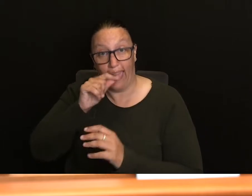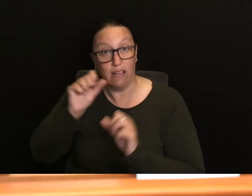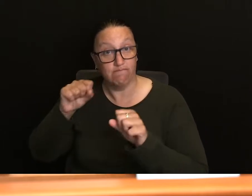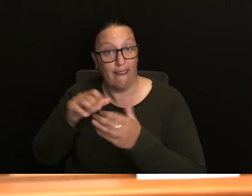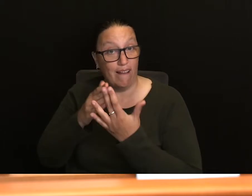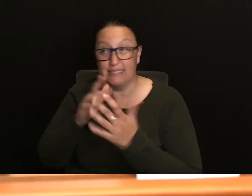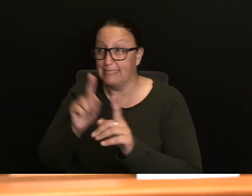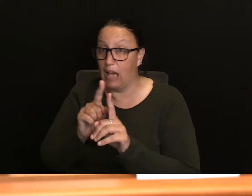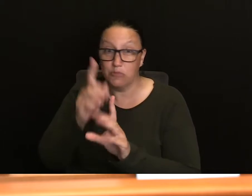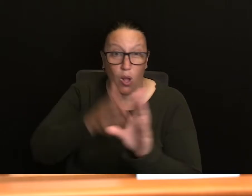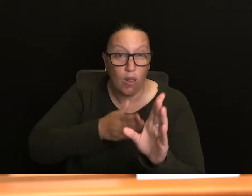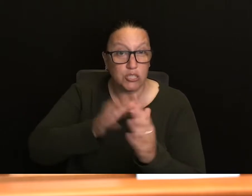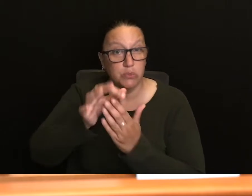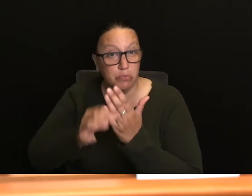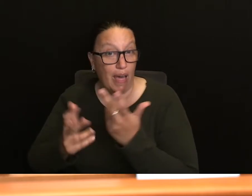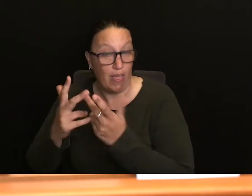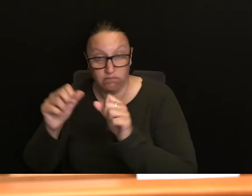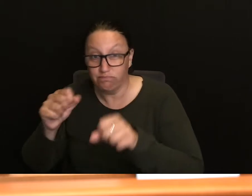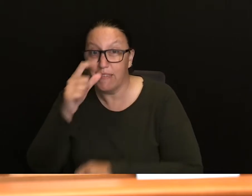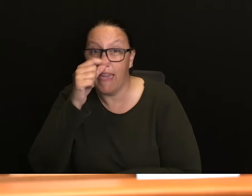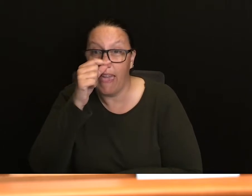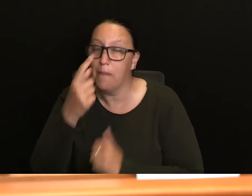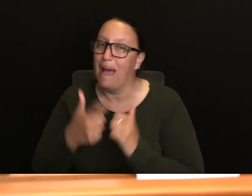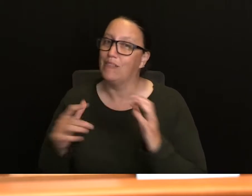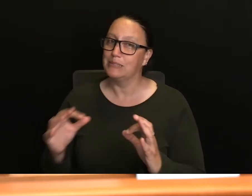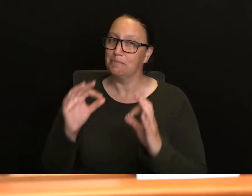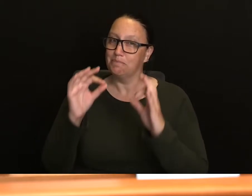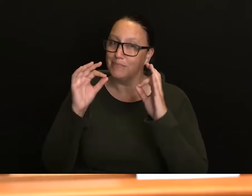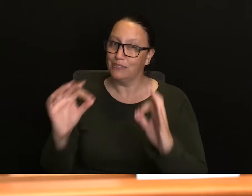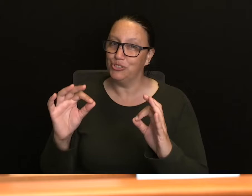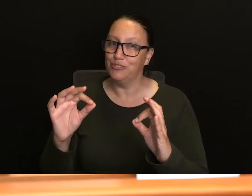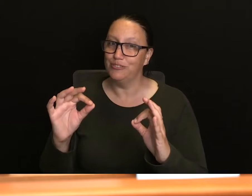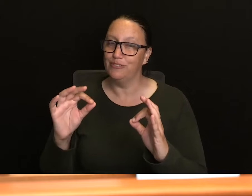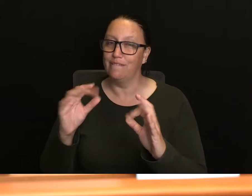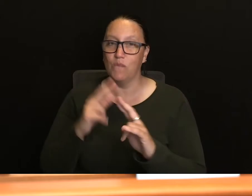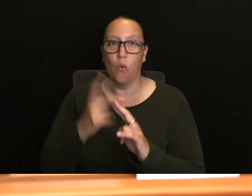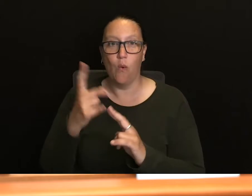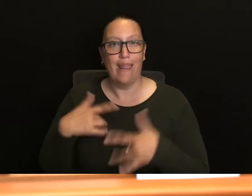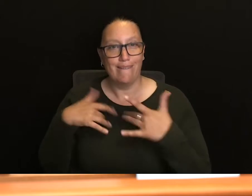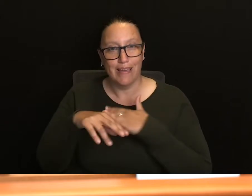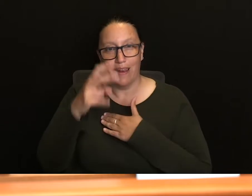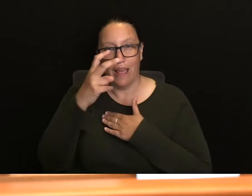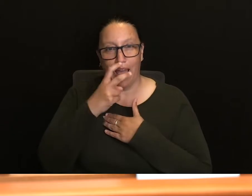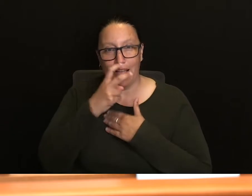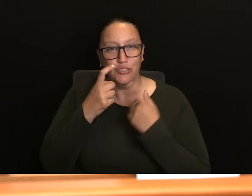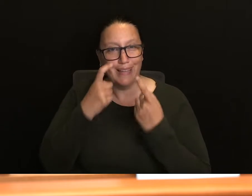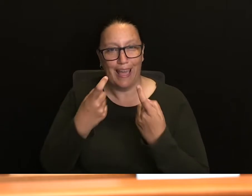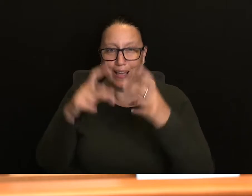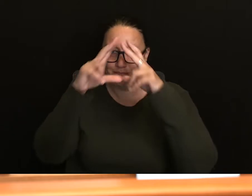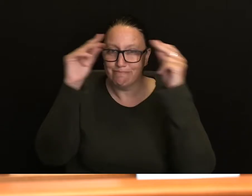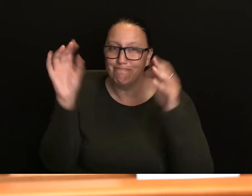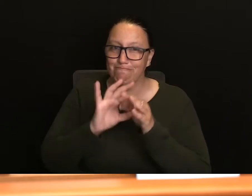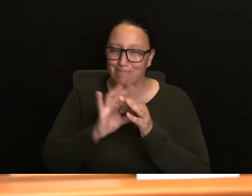However, specific mental health supports and clinical treatment are available for aged care residents through both Medicare and the Primary Health Network